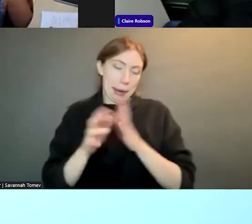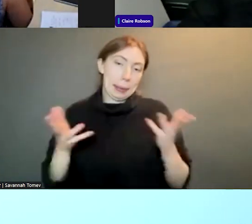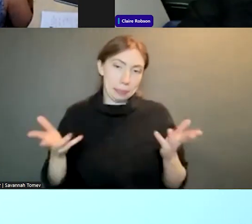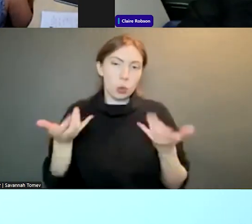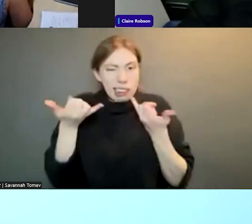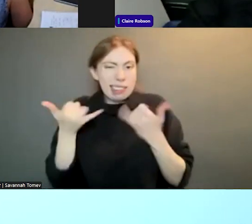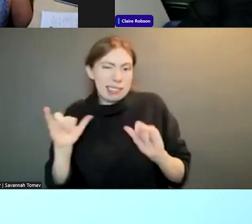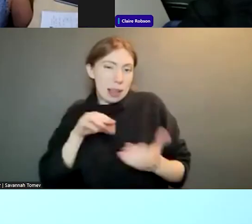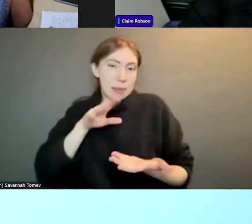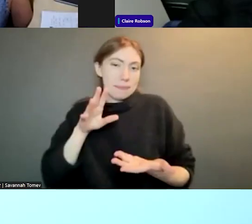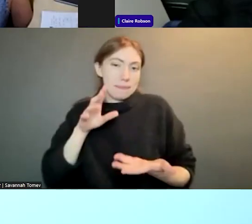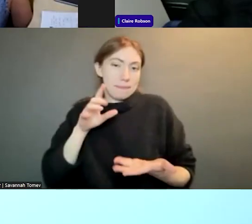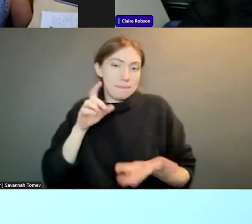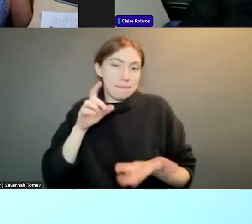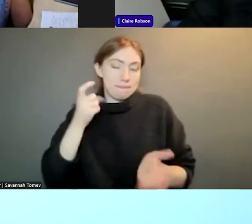But recognizing that,